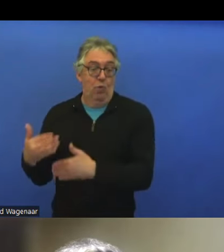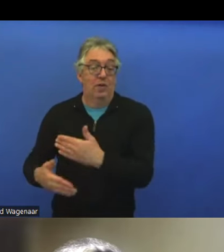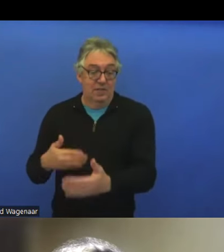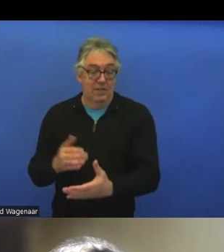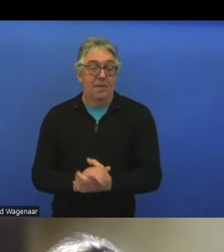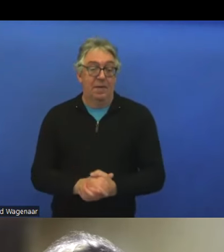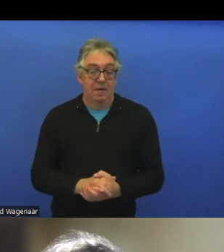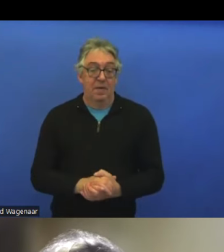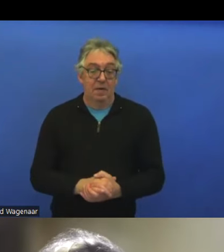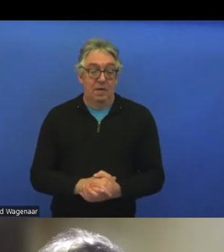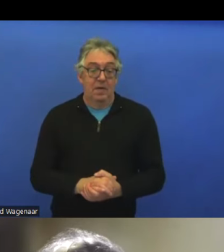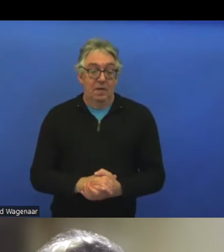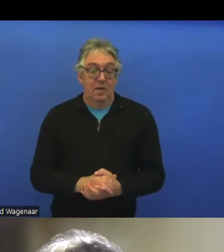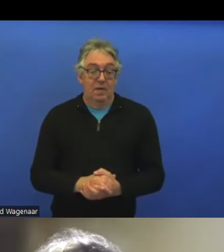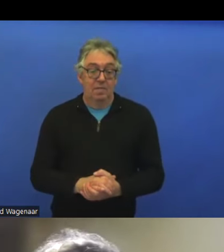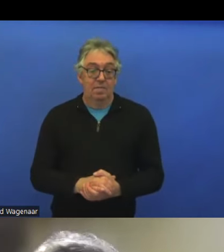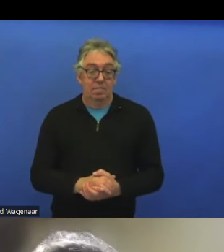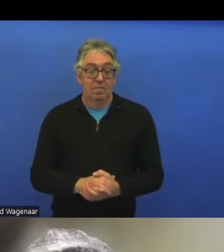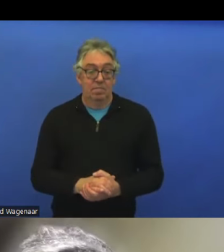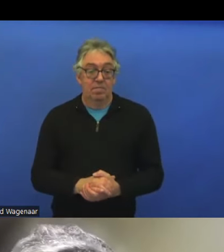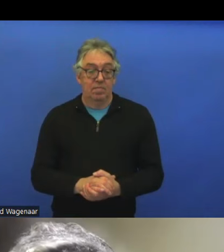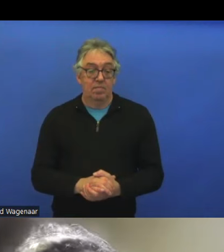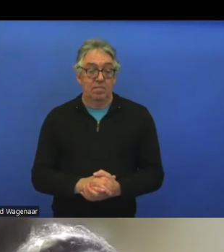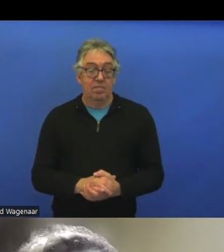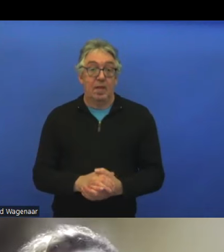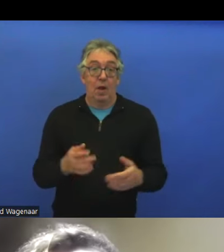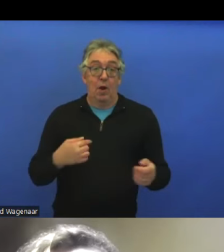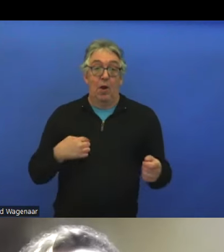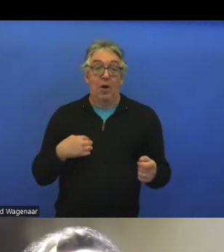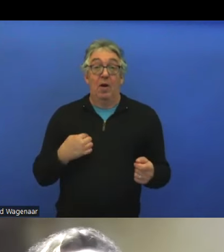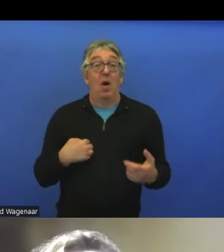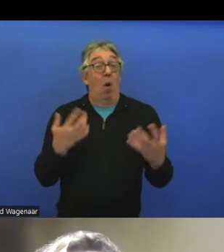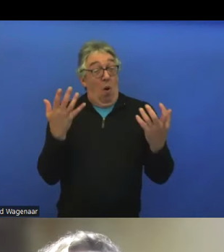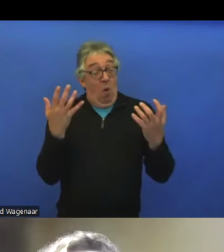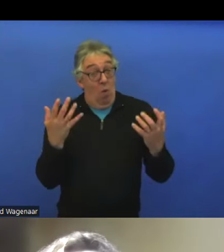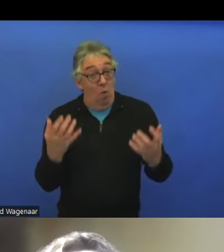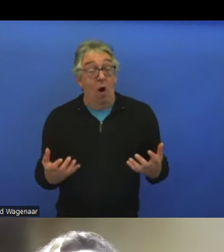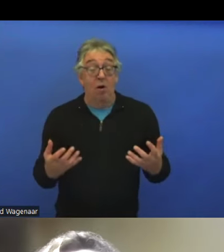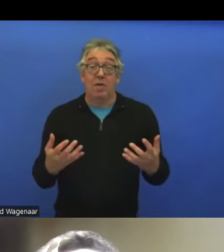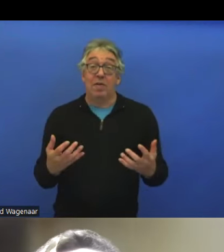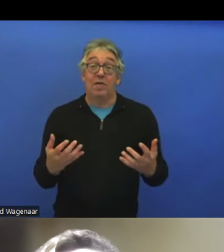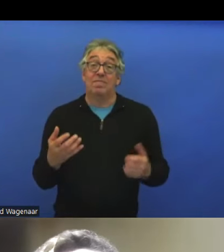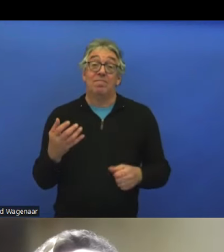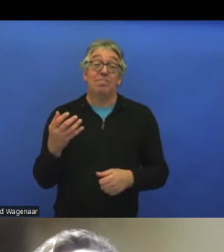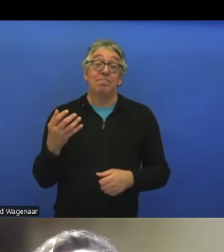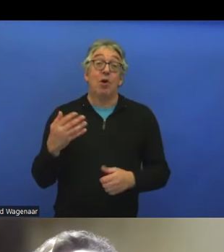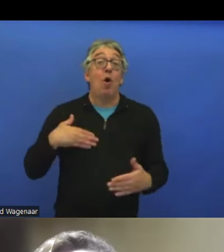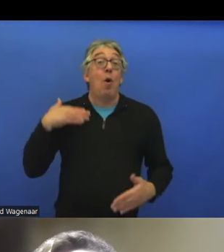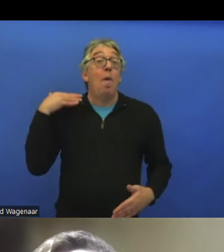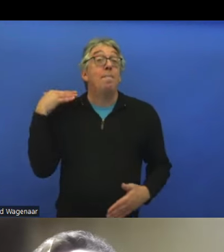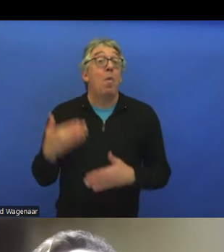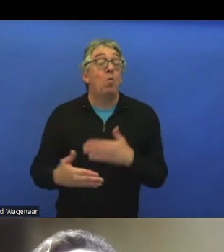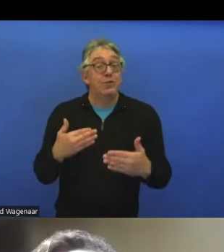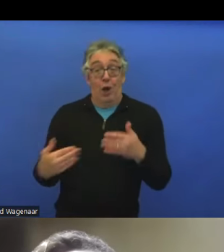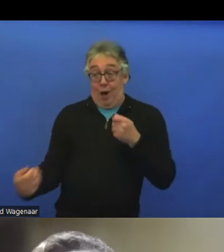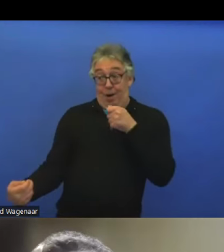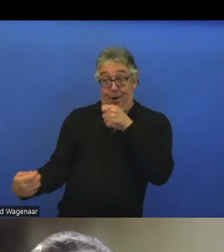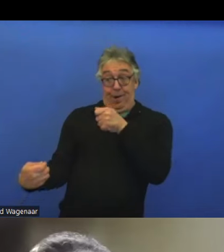make the RSD procedure accessible to everyone, including persons with disabilities, do not